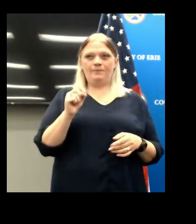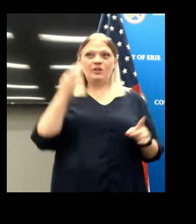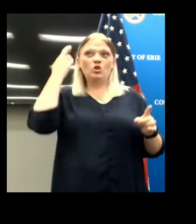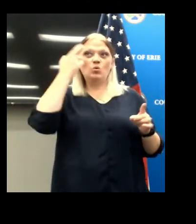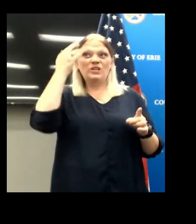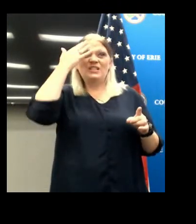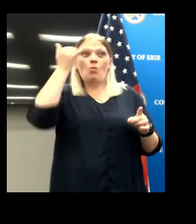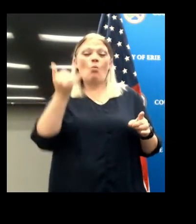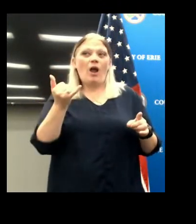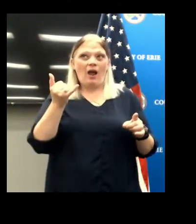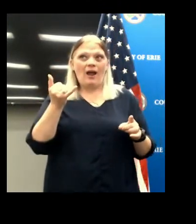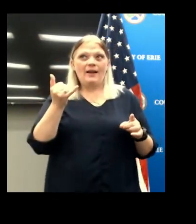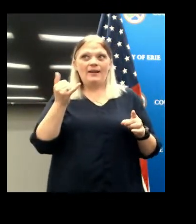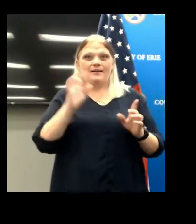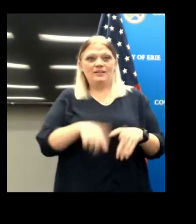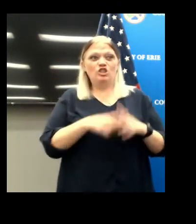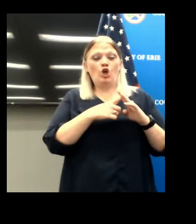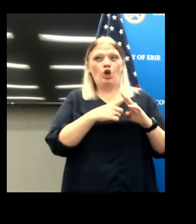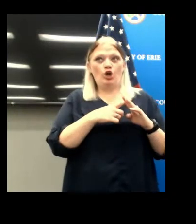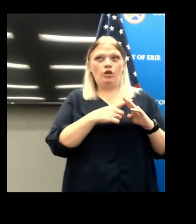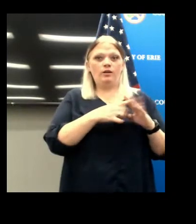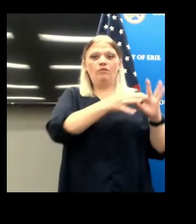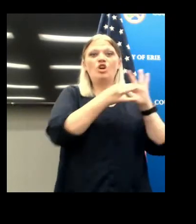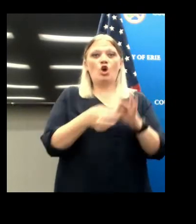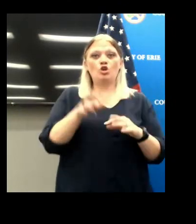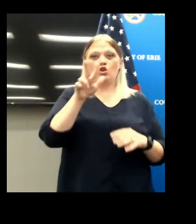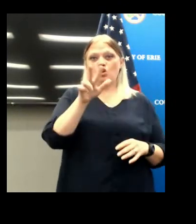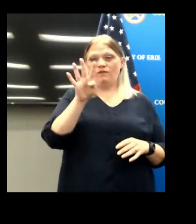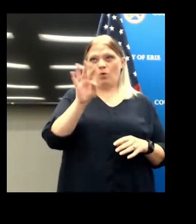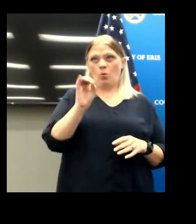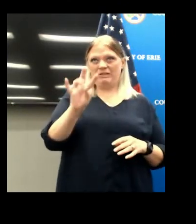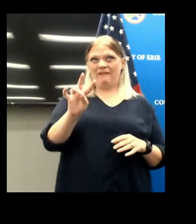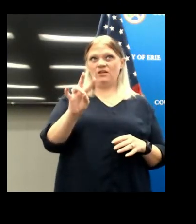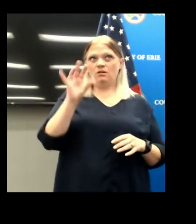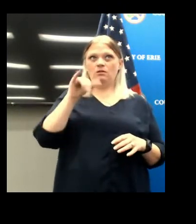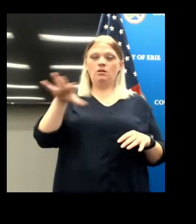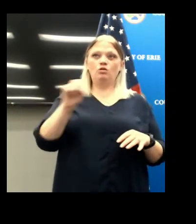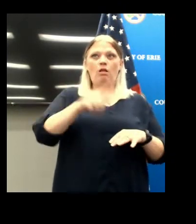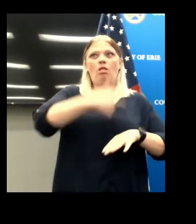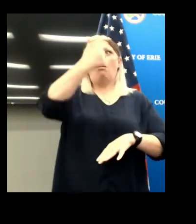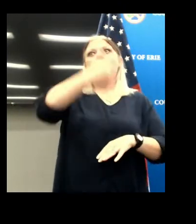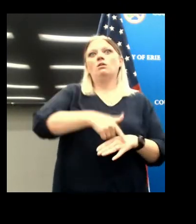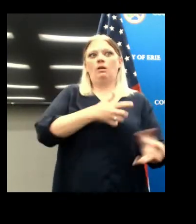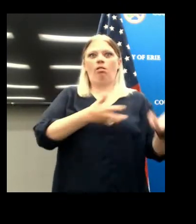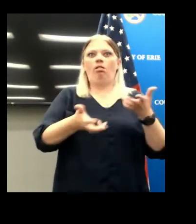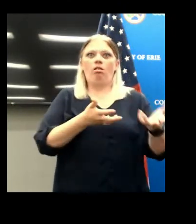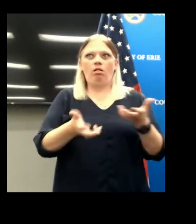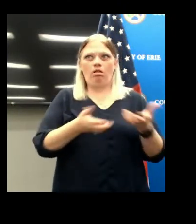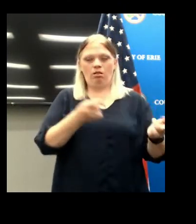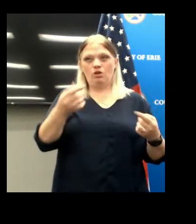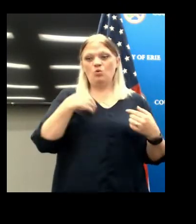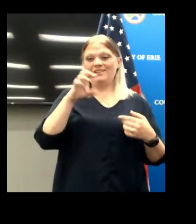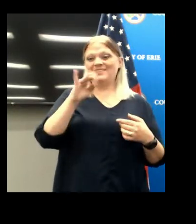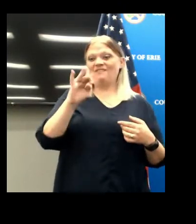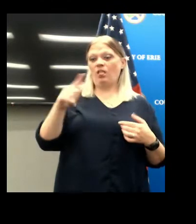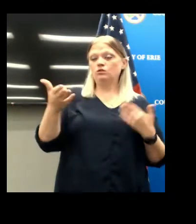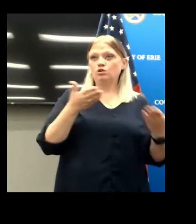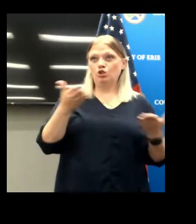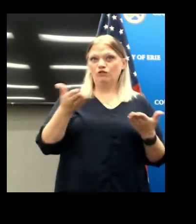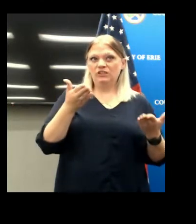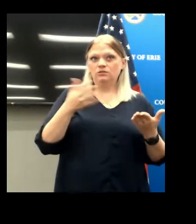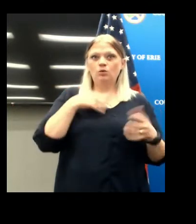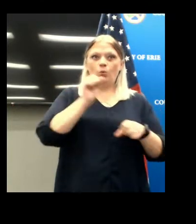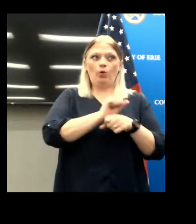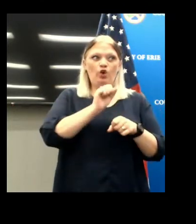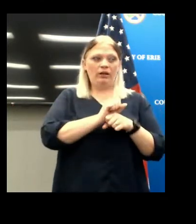why this was put in, and it was in regards to 3407, in which it took a long time to deal with. And you had civil servants that were working